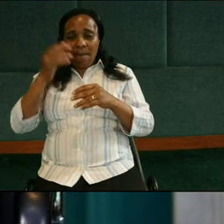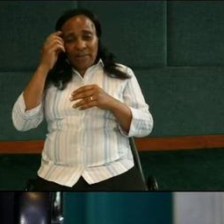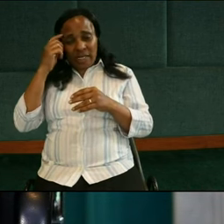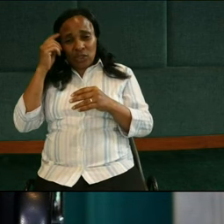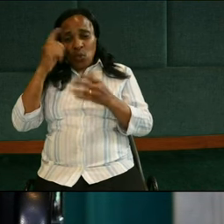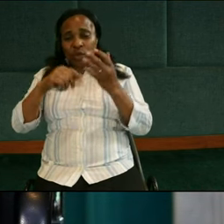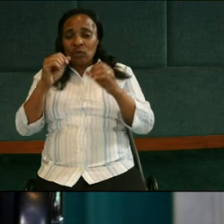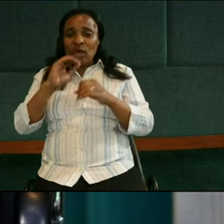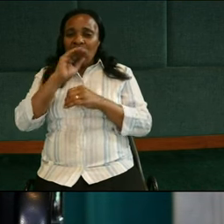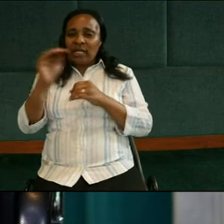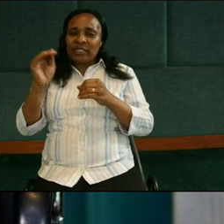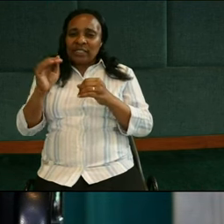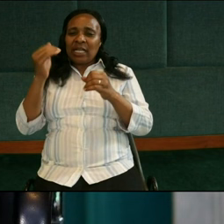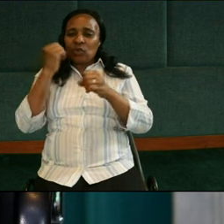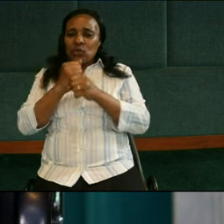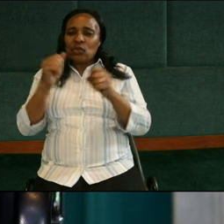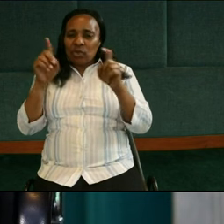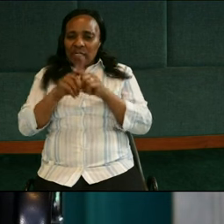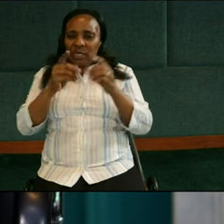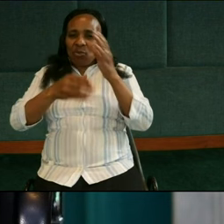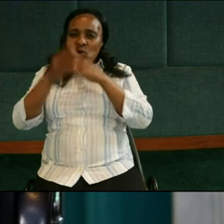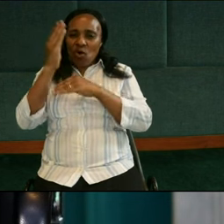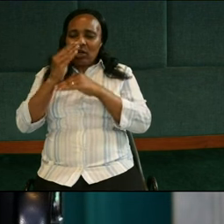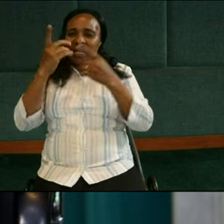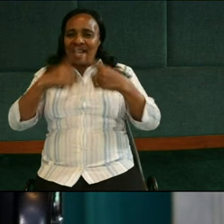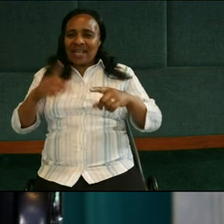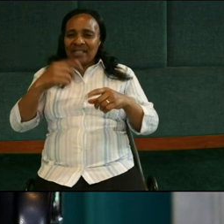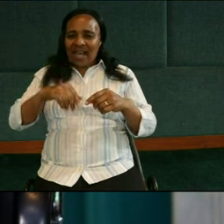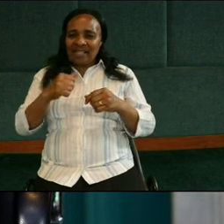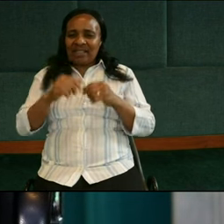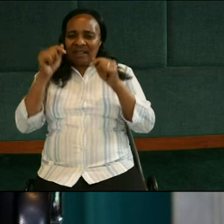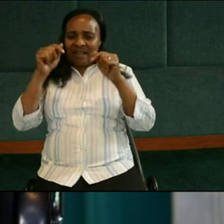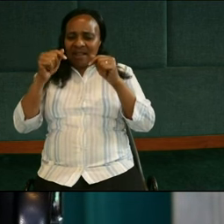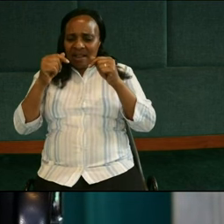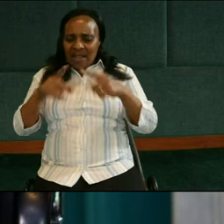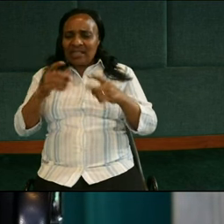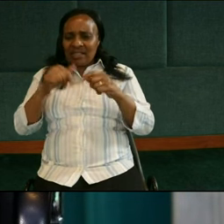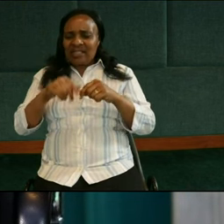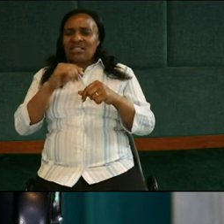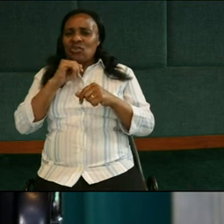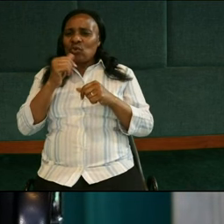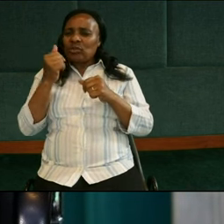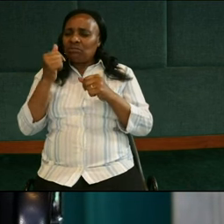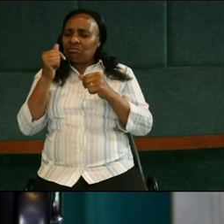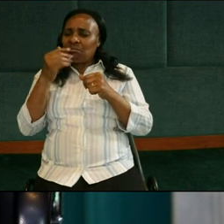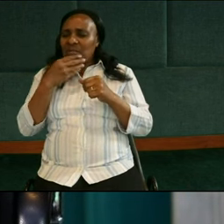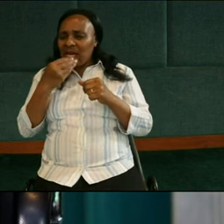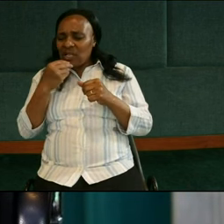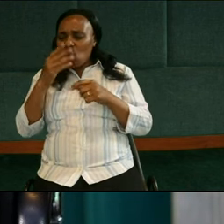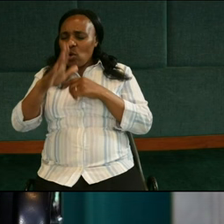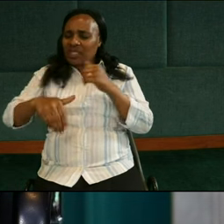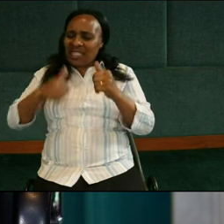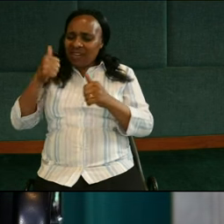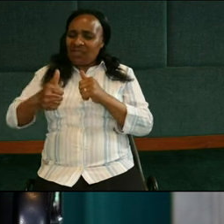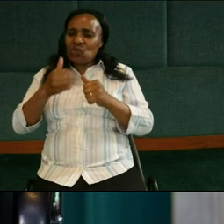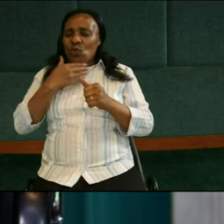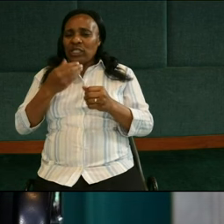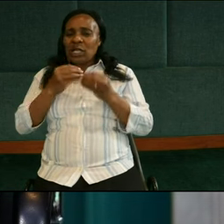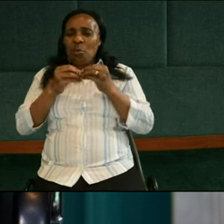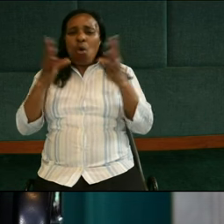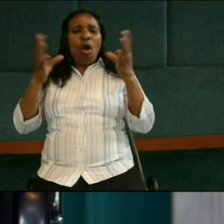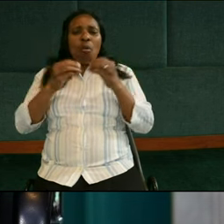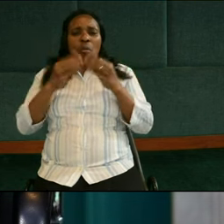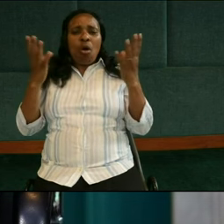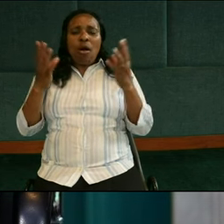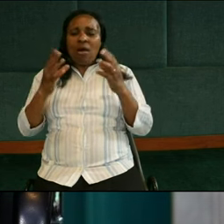are asking that is that as we do that, God, let us not like this man whom we read about who was just selfish and just wanting more and more